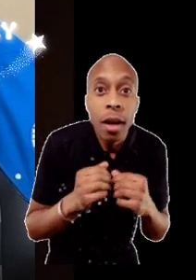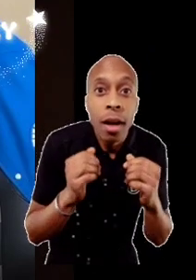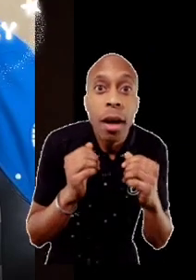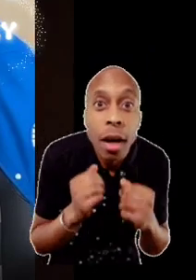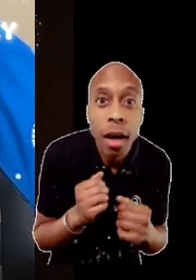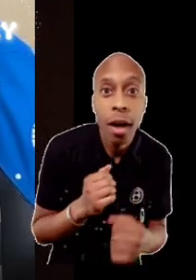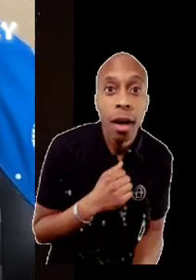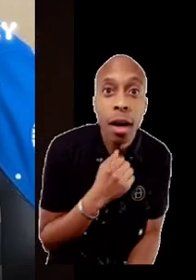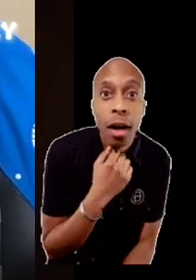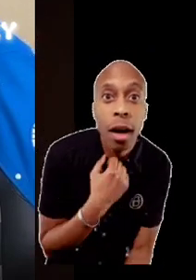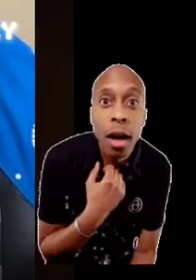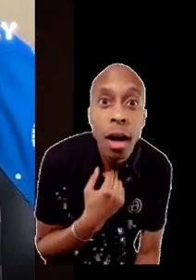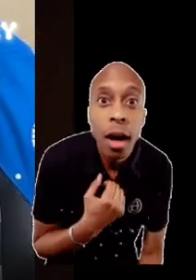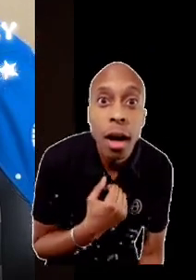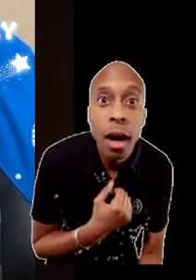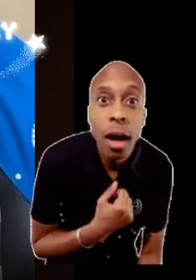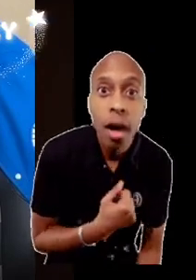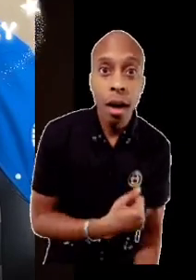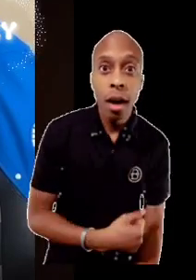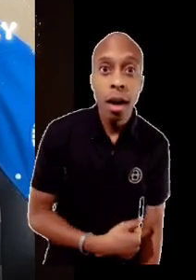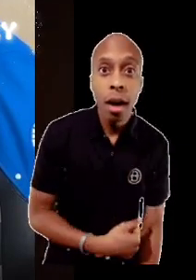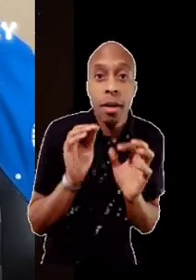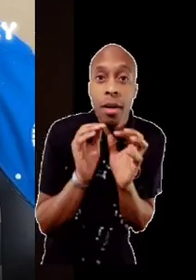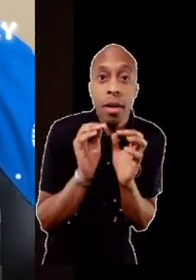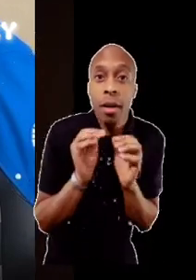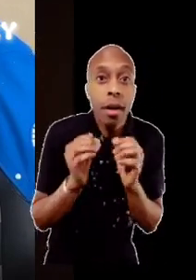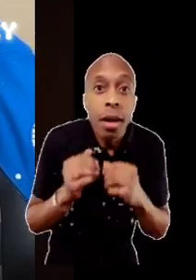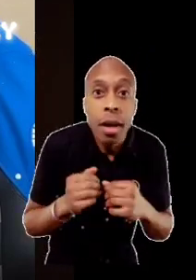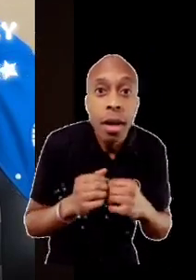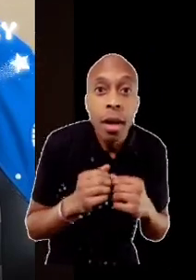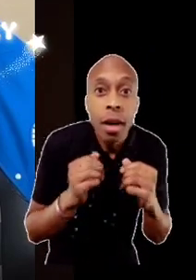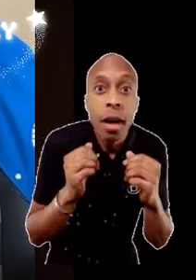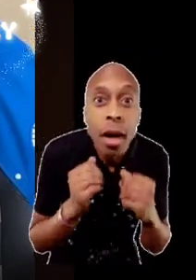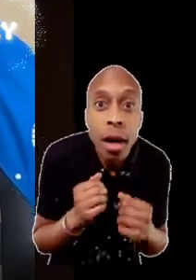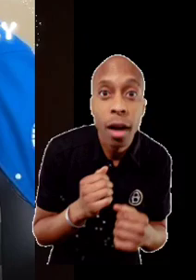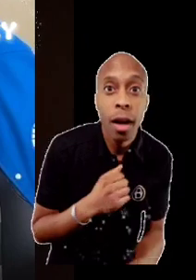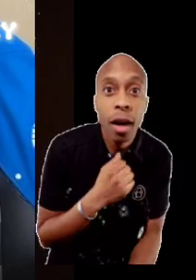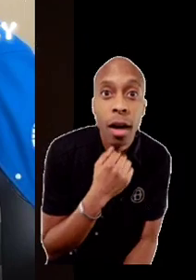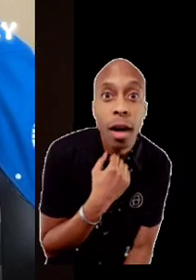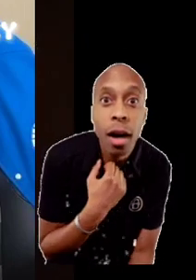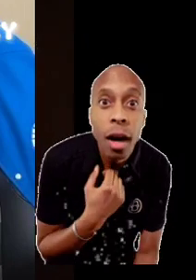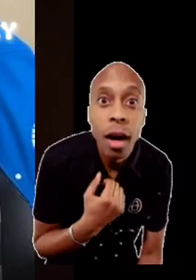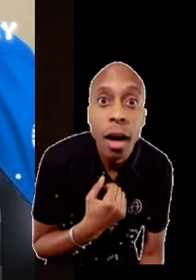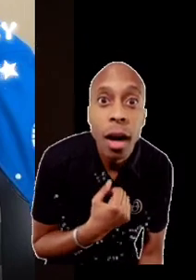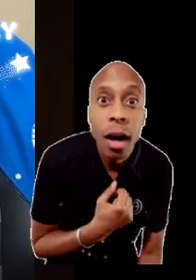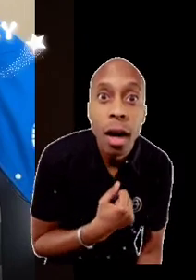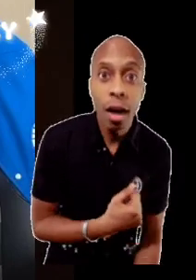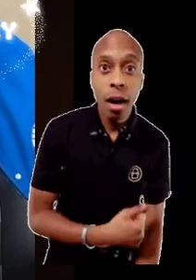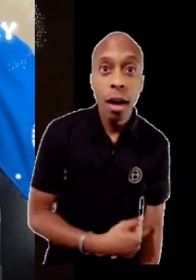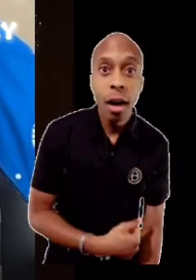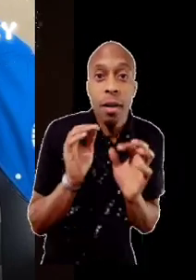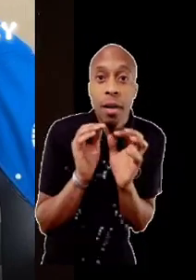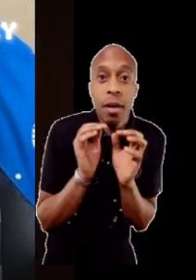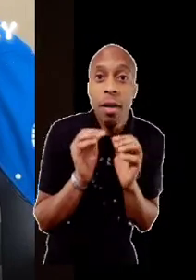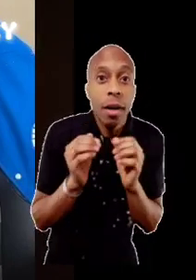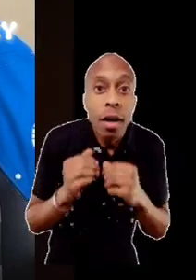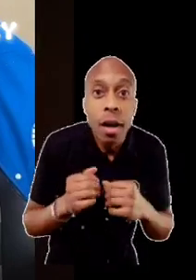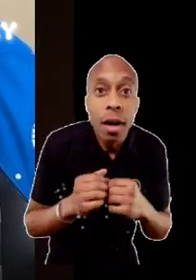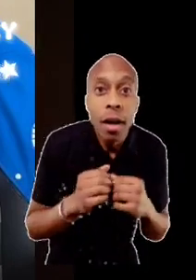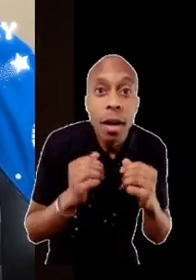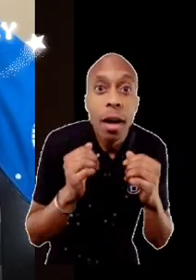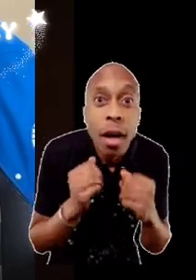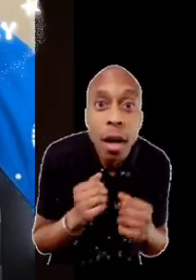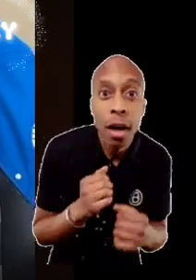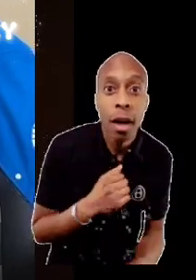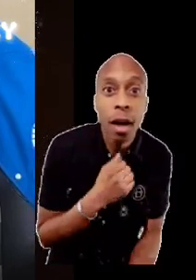represent Guys very well. I represent the Campbell them very well. The Rutherford and the Terrell them very well.